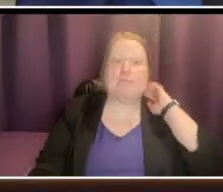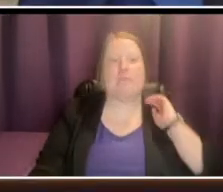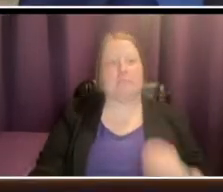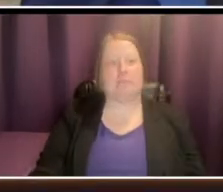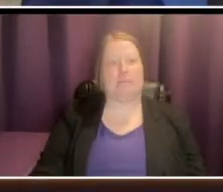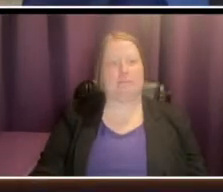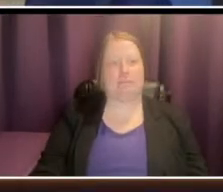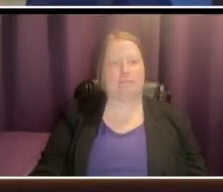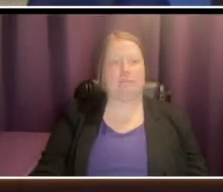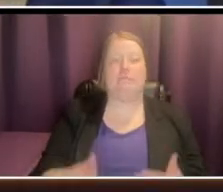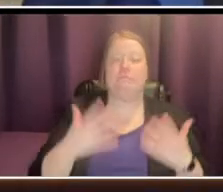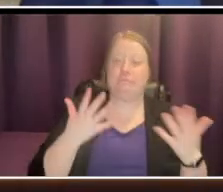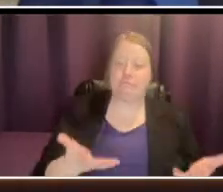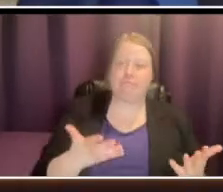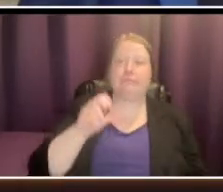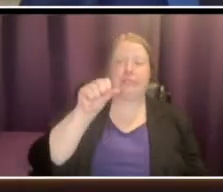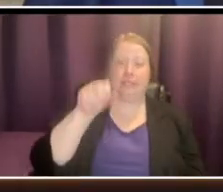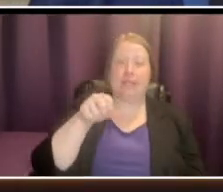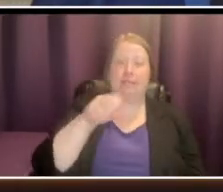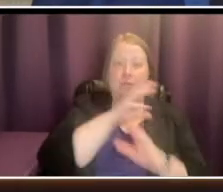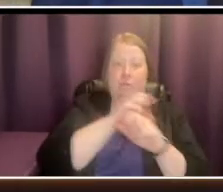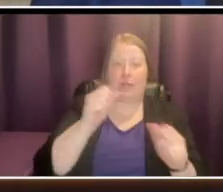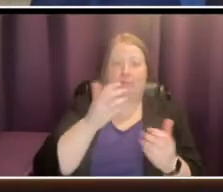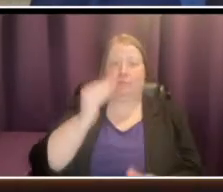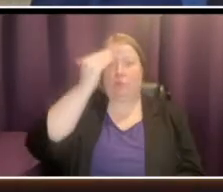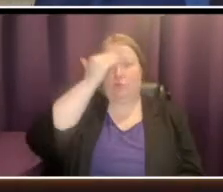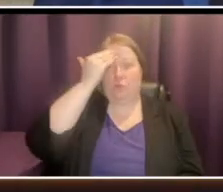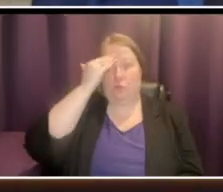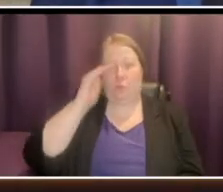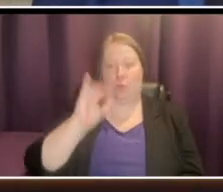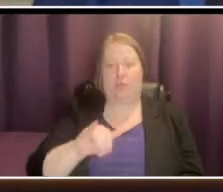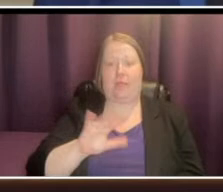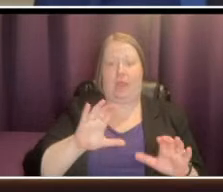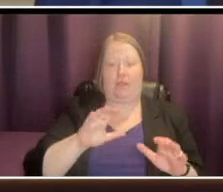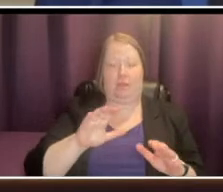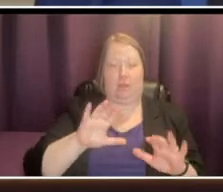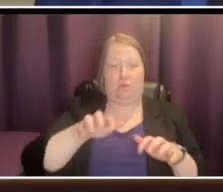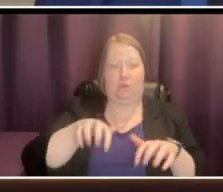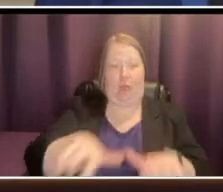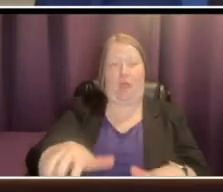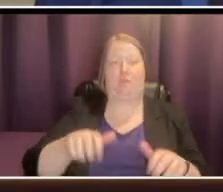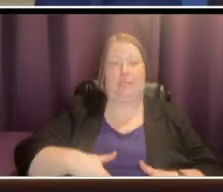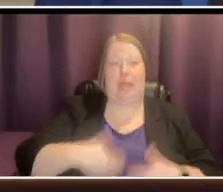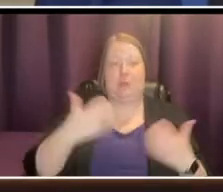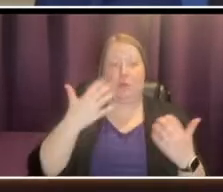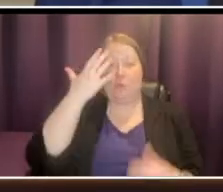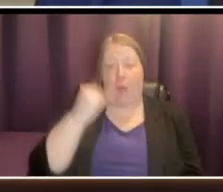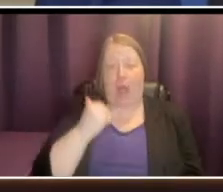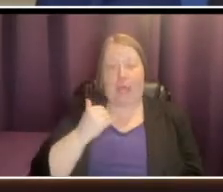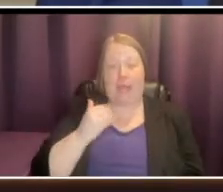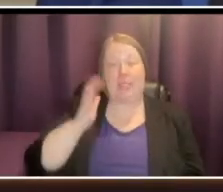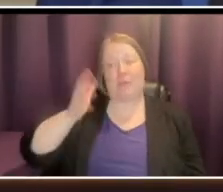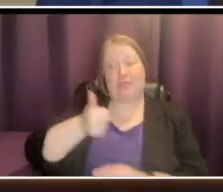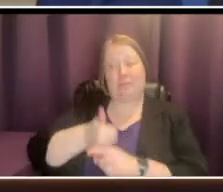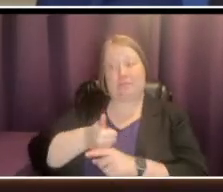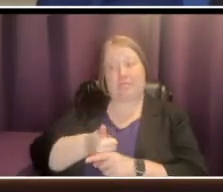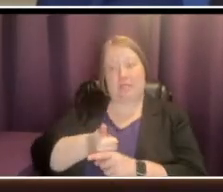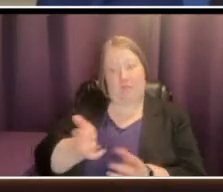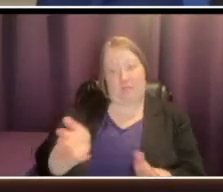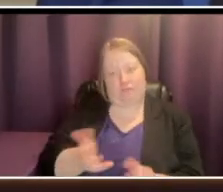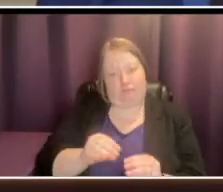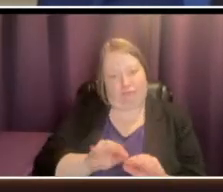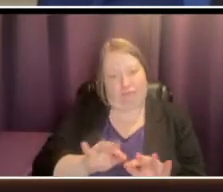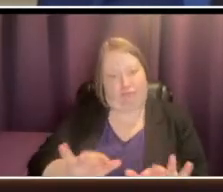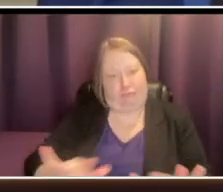Yes, the president knew the crowd was angry because he had stoked that anger. He knew that they believed that the